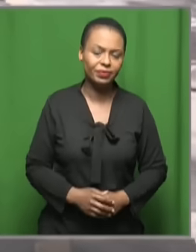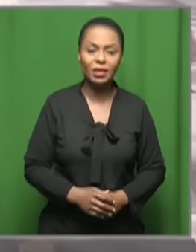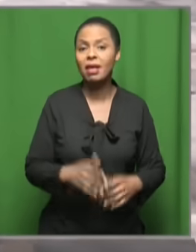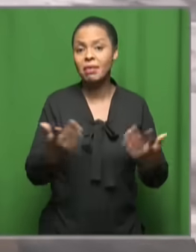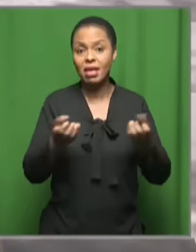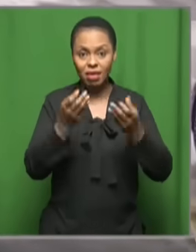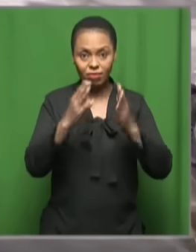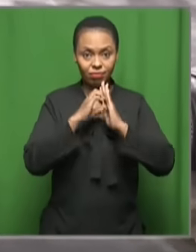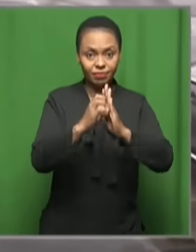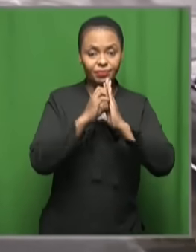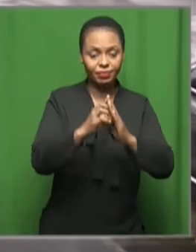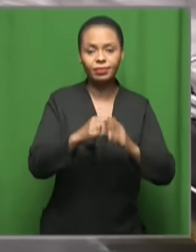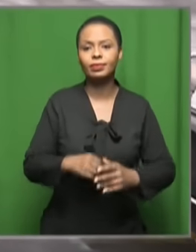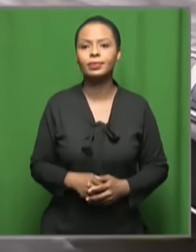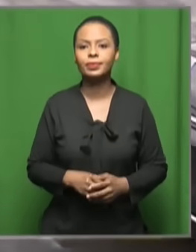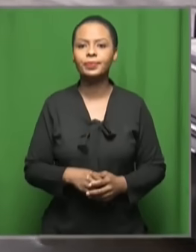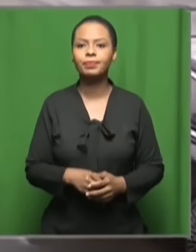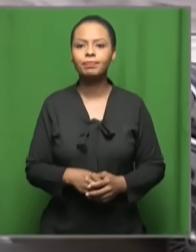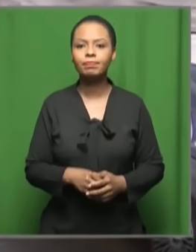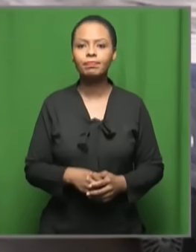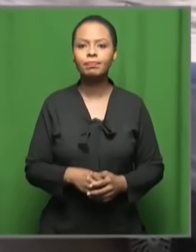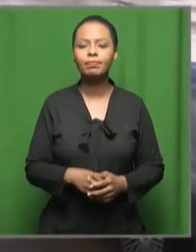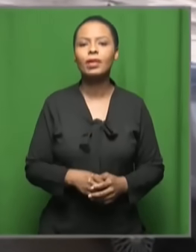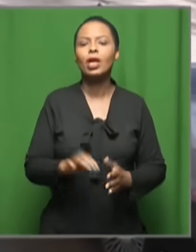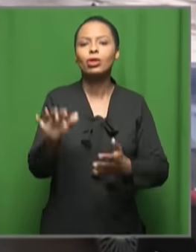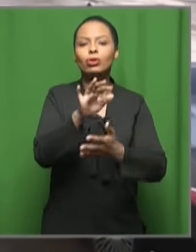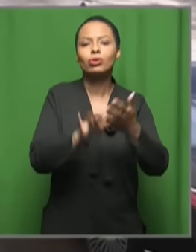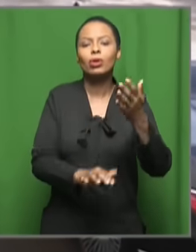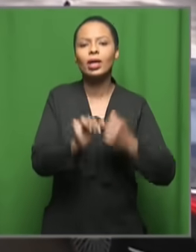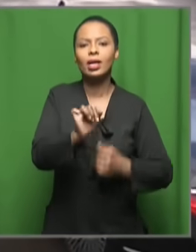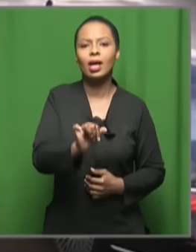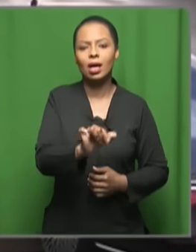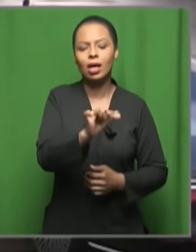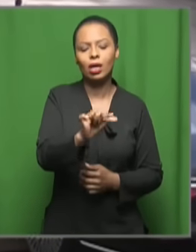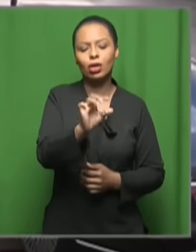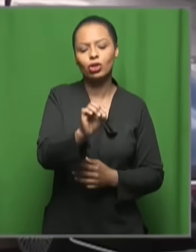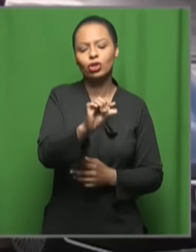example, the story of Josta.